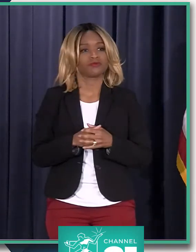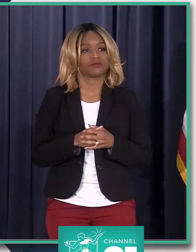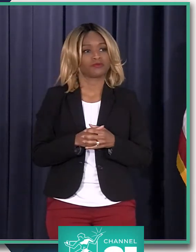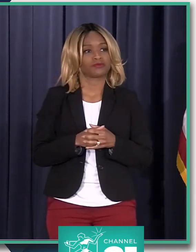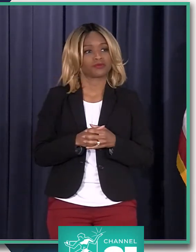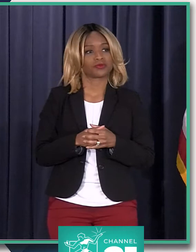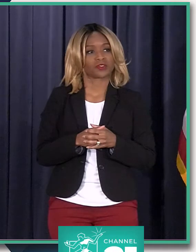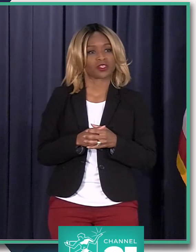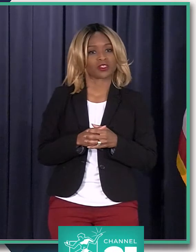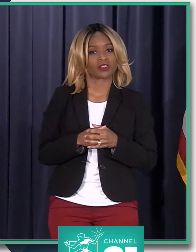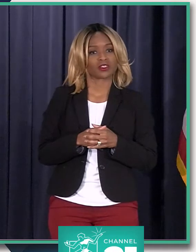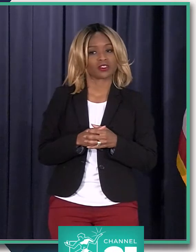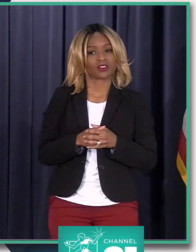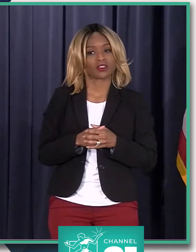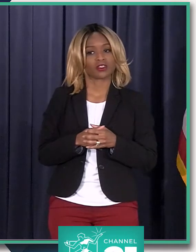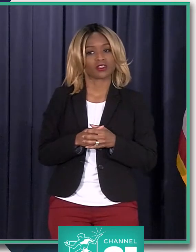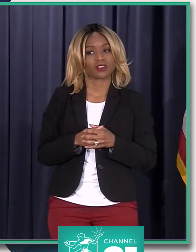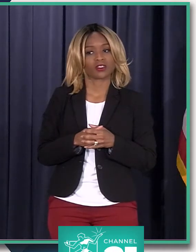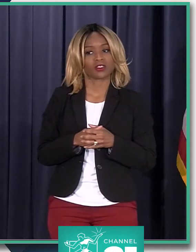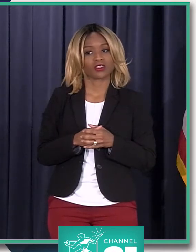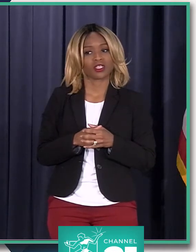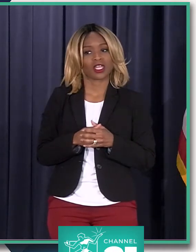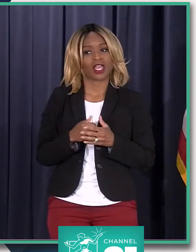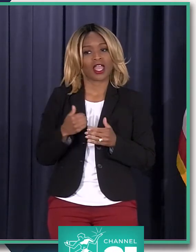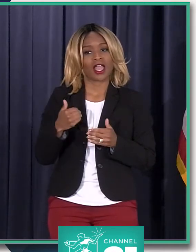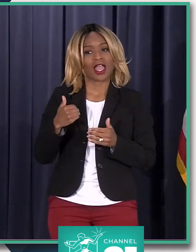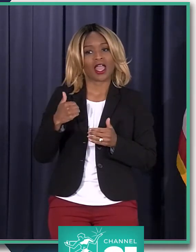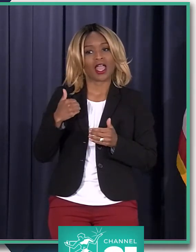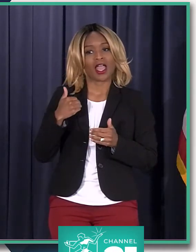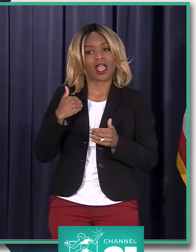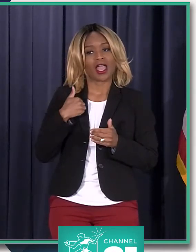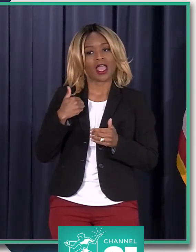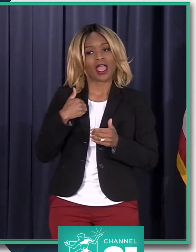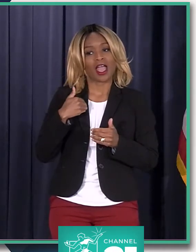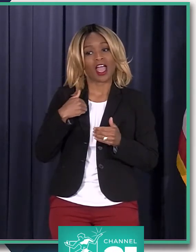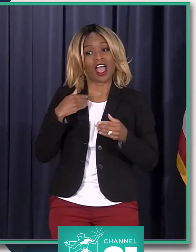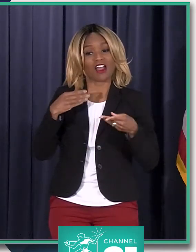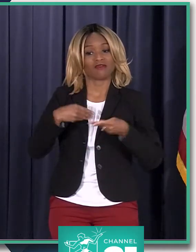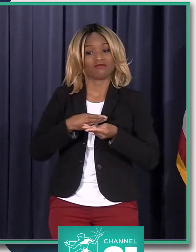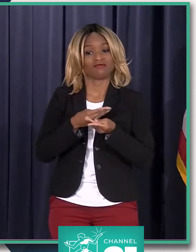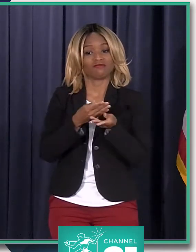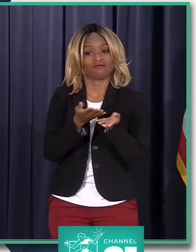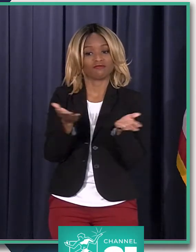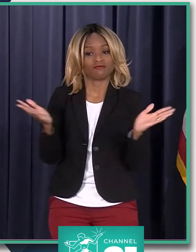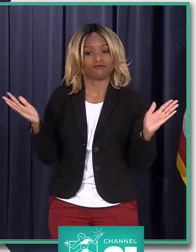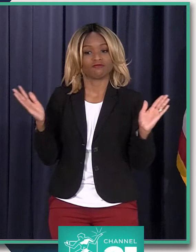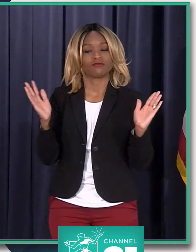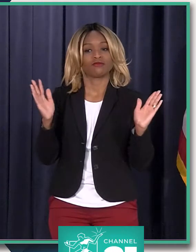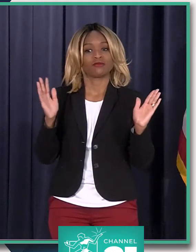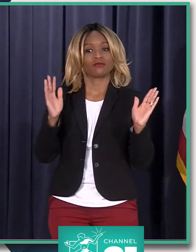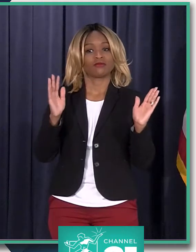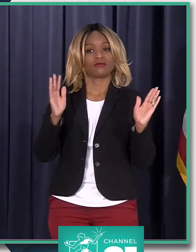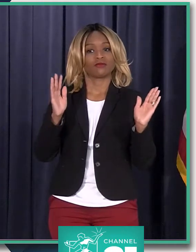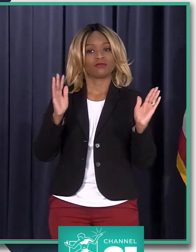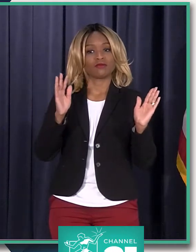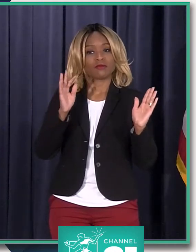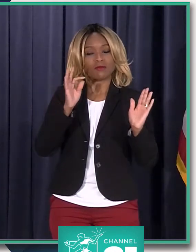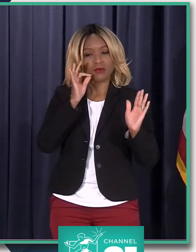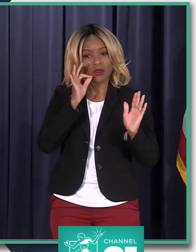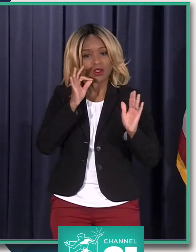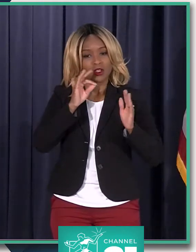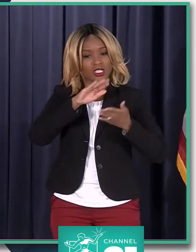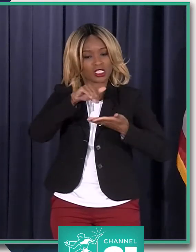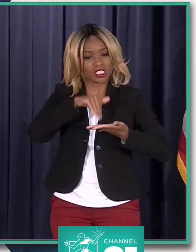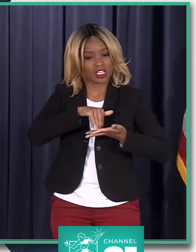We have these marijuana distribution facilities. Right. They're trying to come over into our